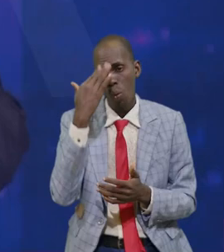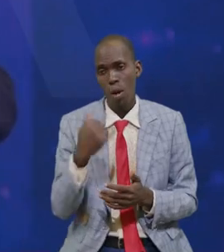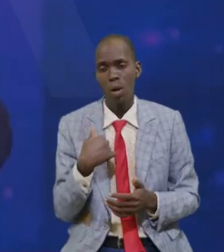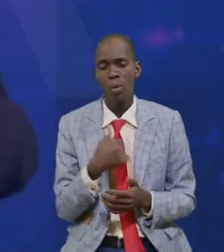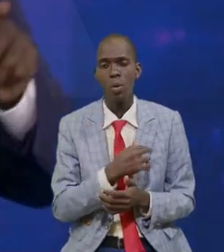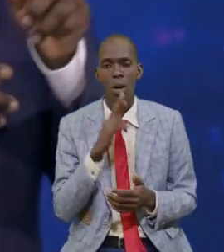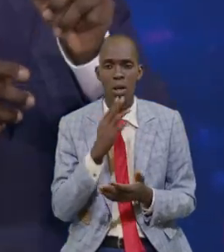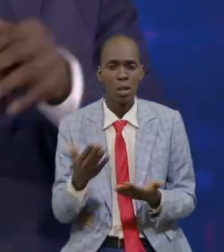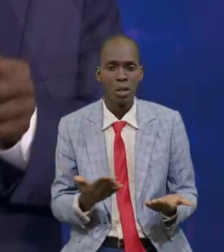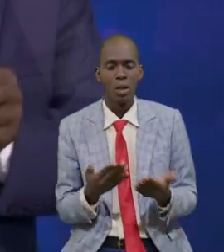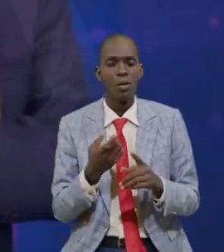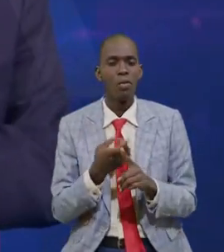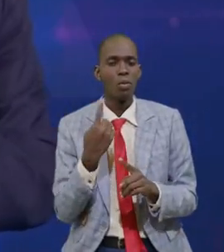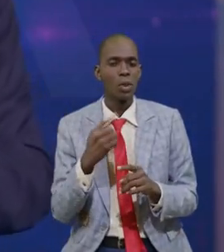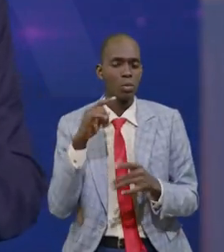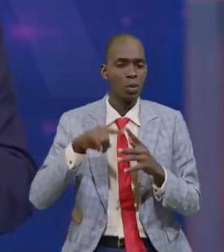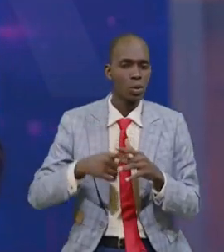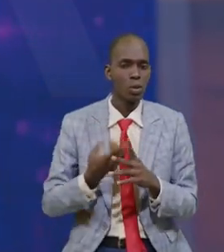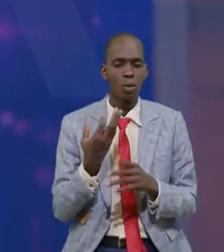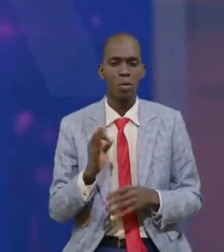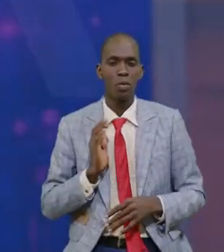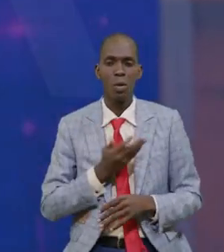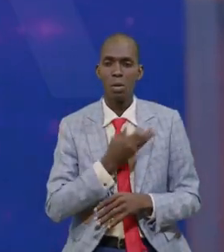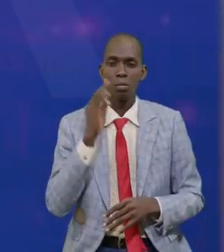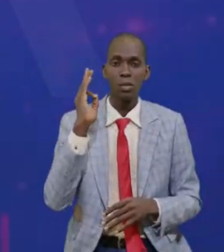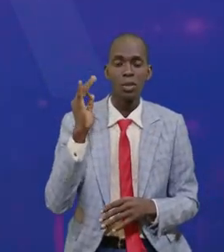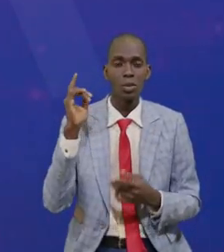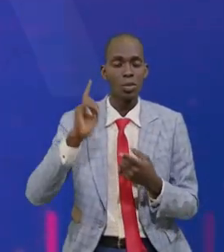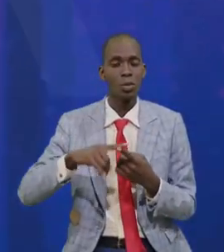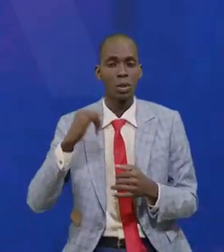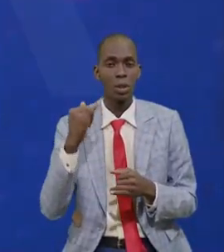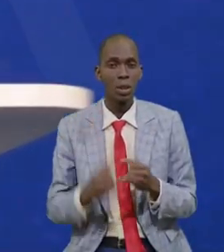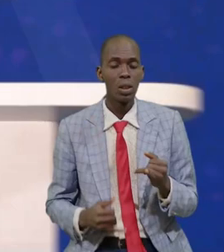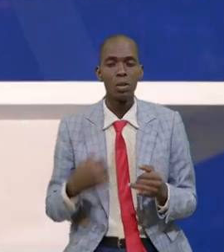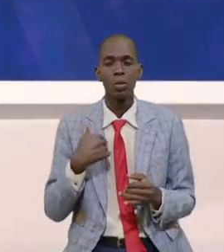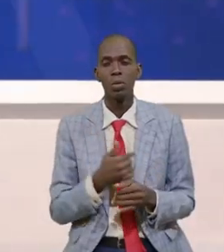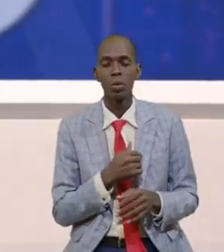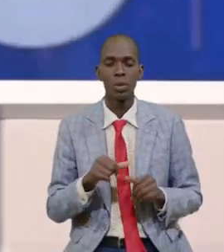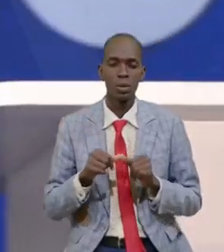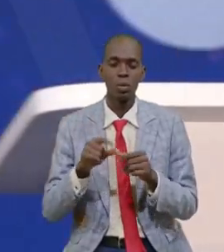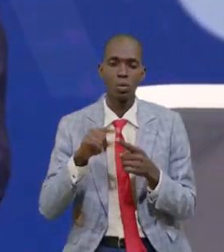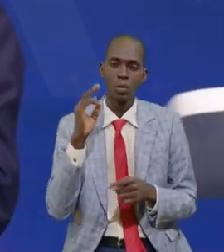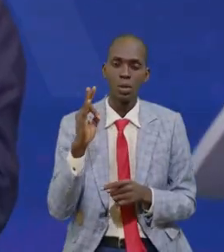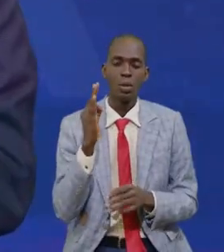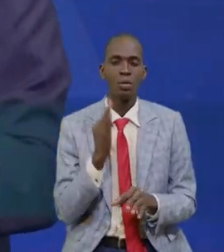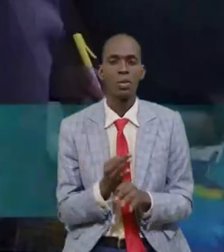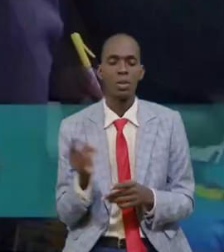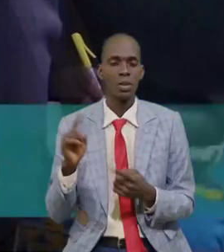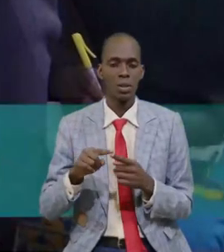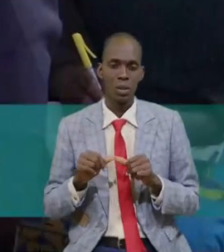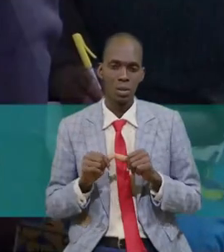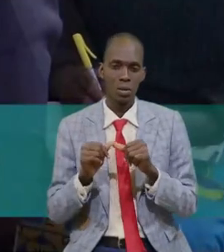ministry to the very end, we're ministering faith, and it says till the end. I will go until the